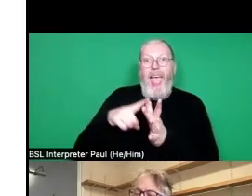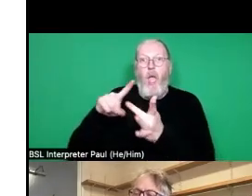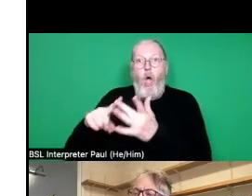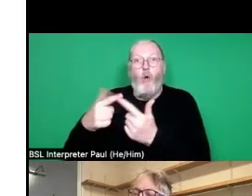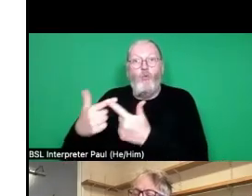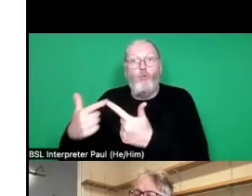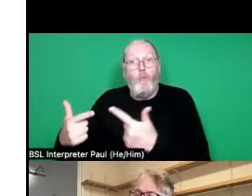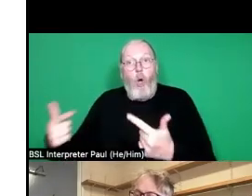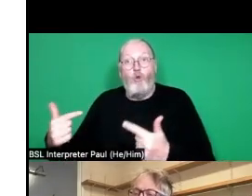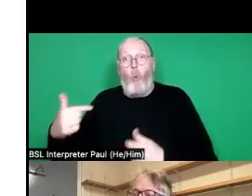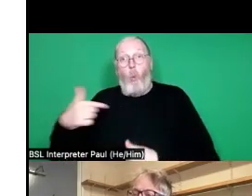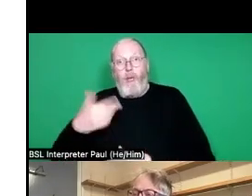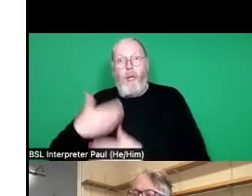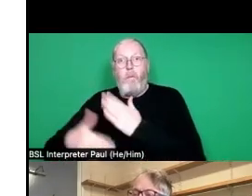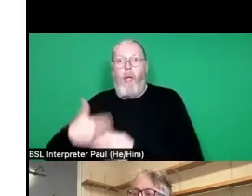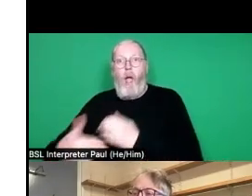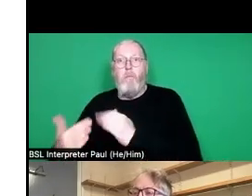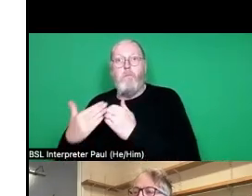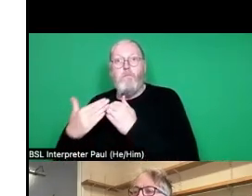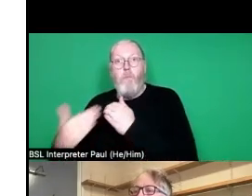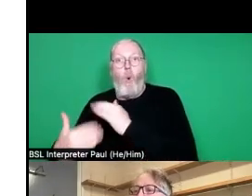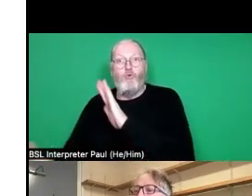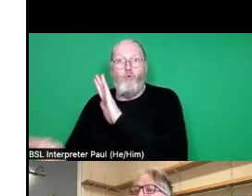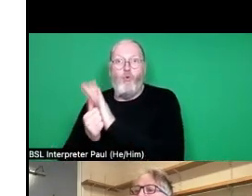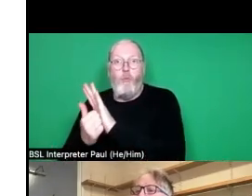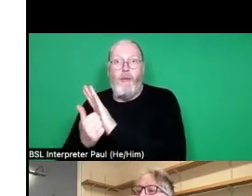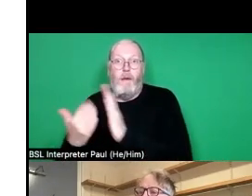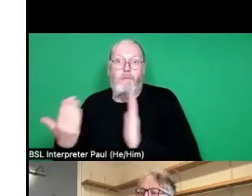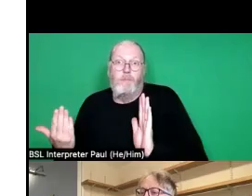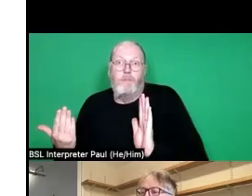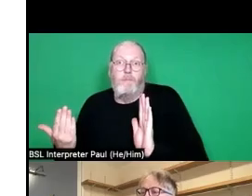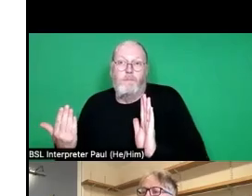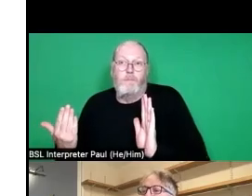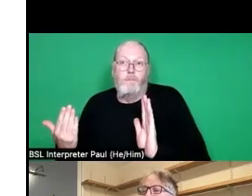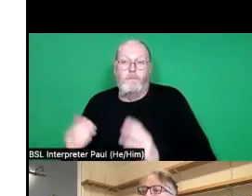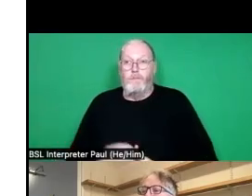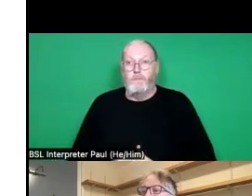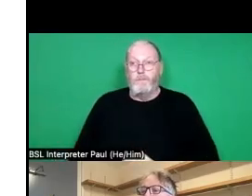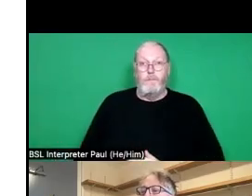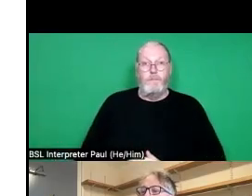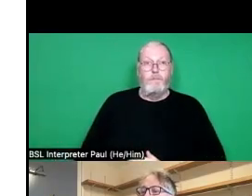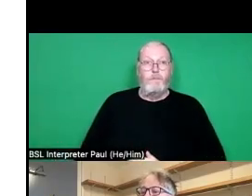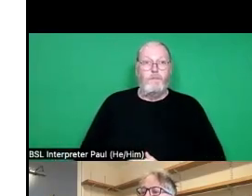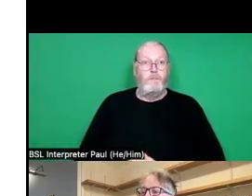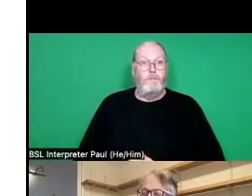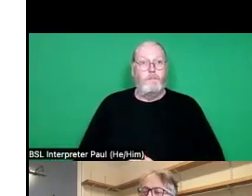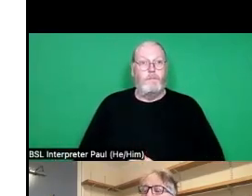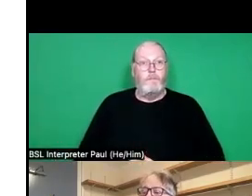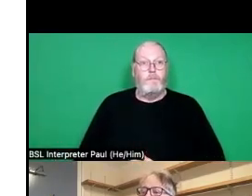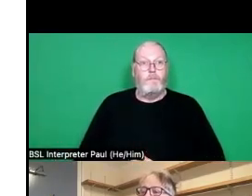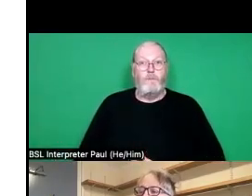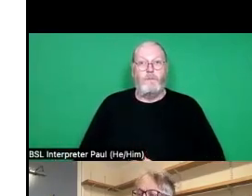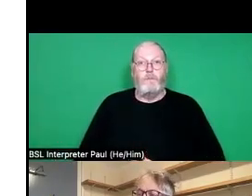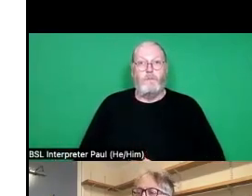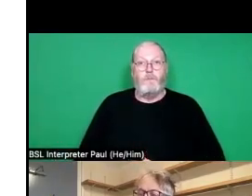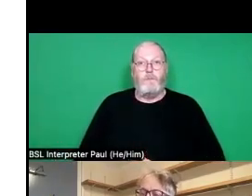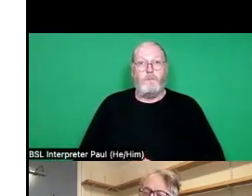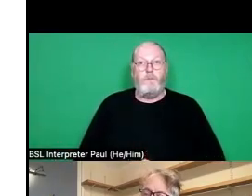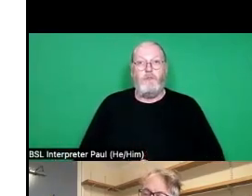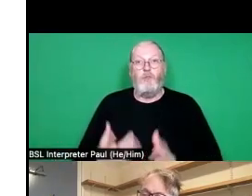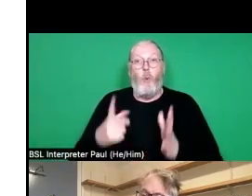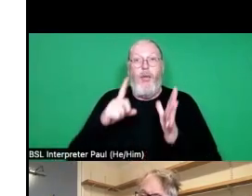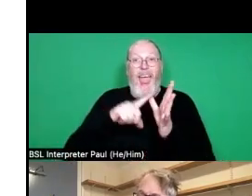accelerating technologies about us. AI is an extension of this